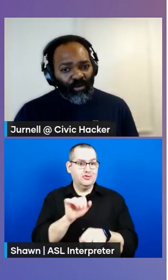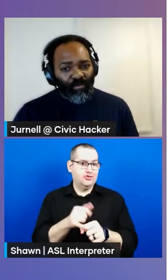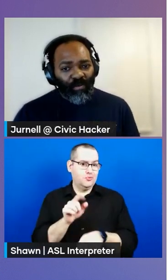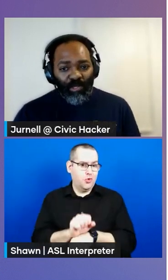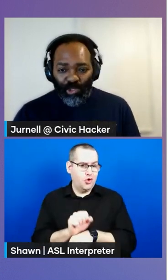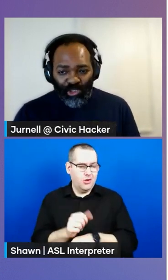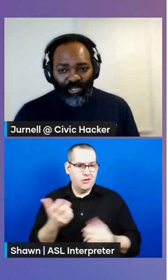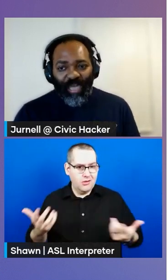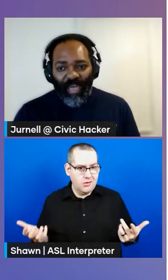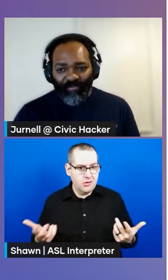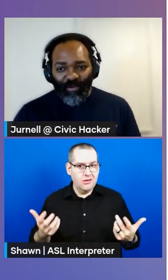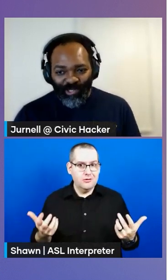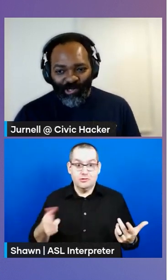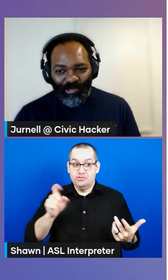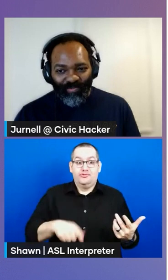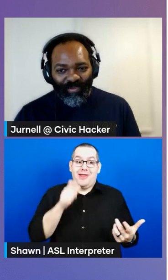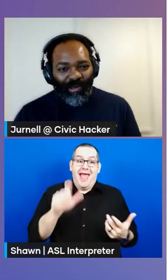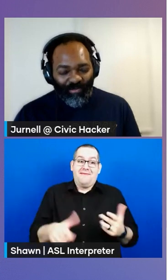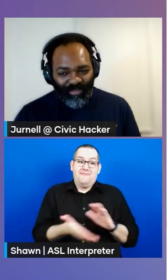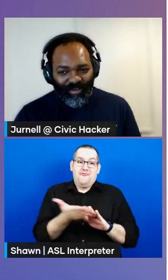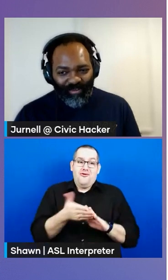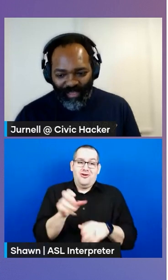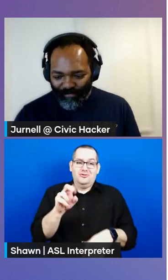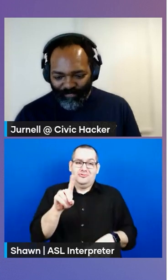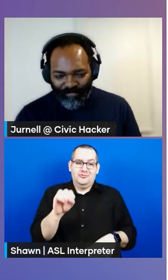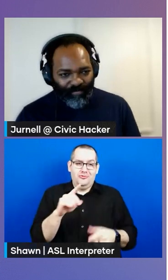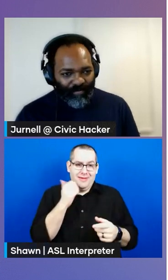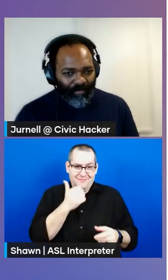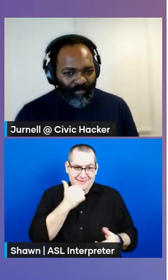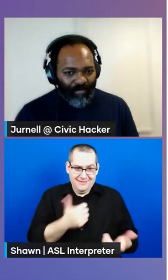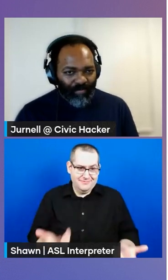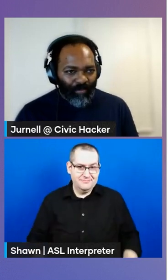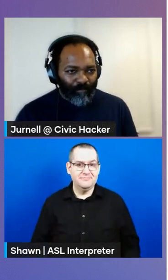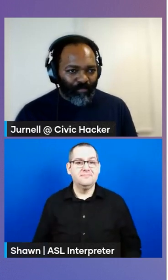because you should not have to run sudo on the day-to-day.